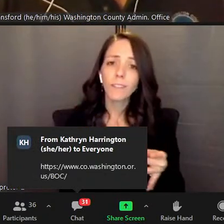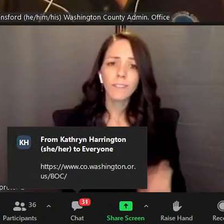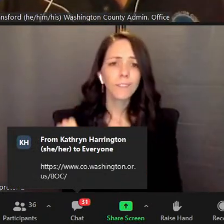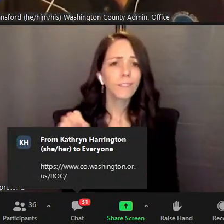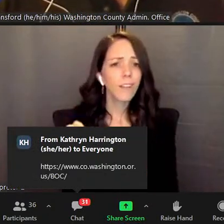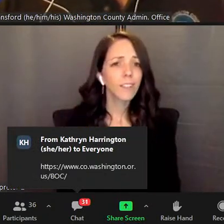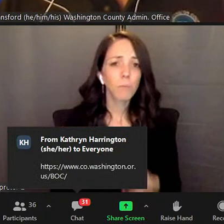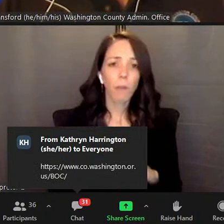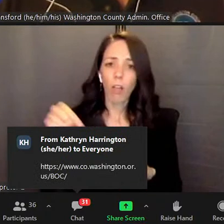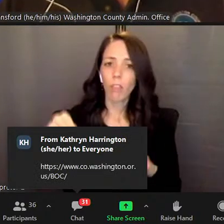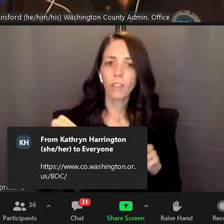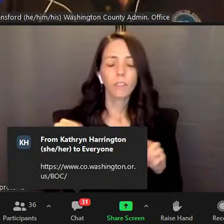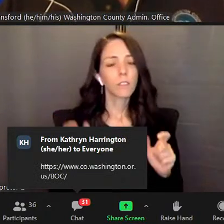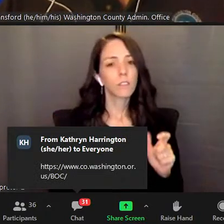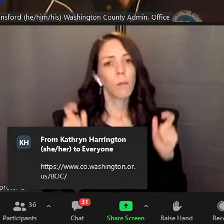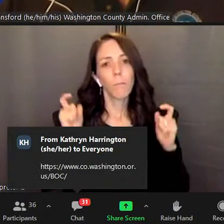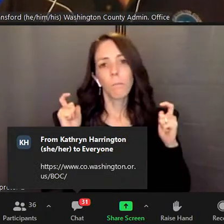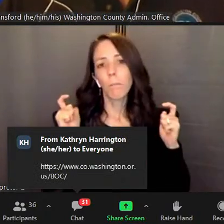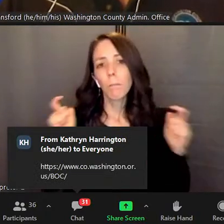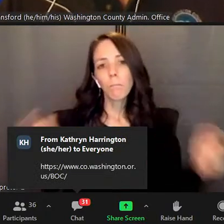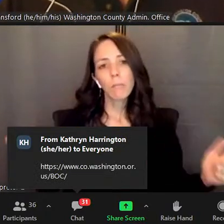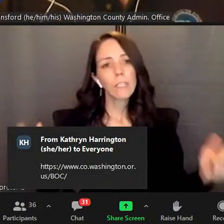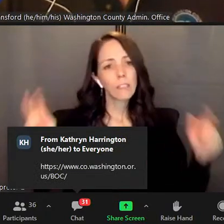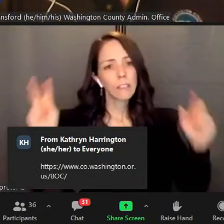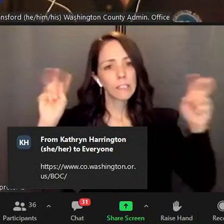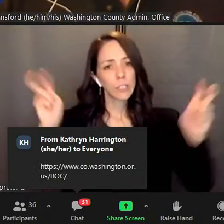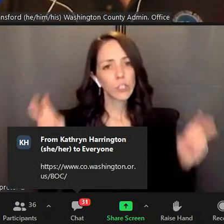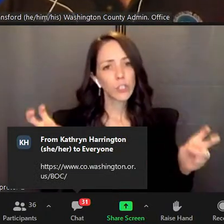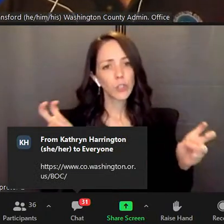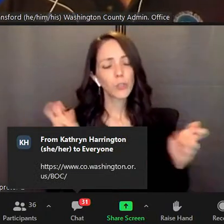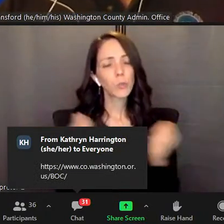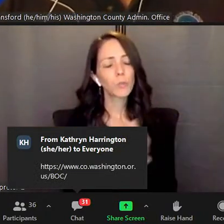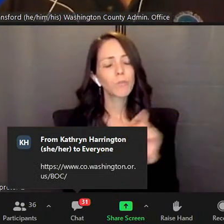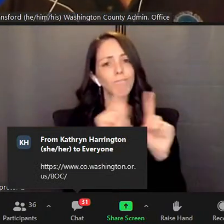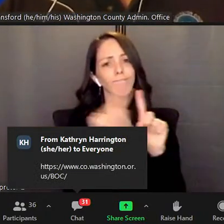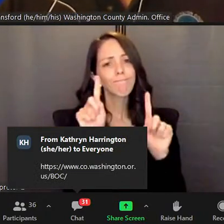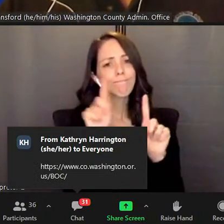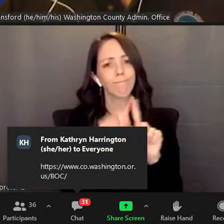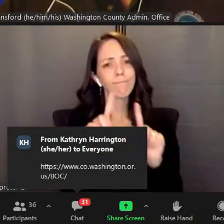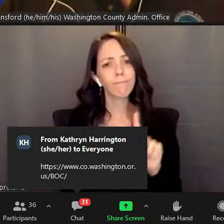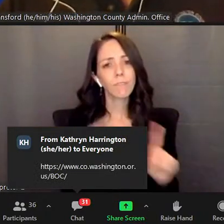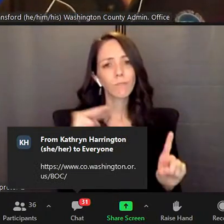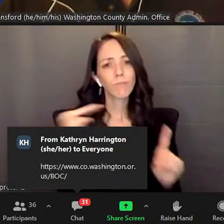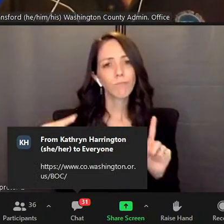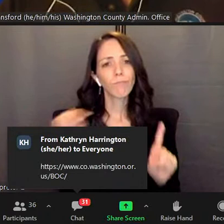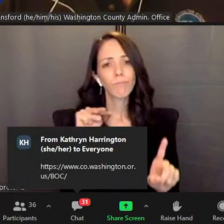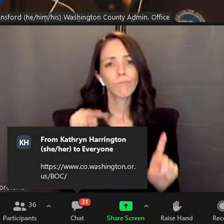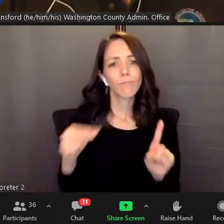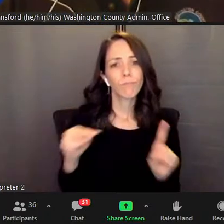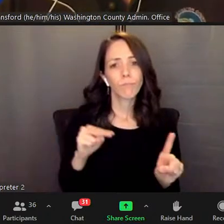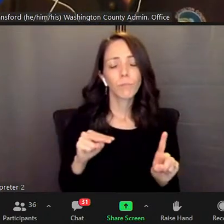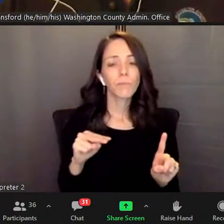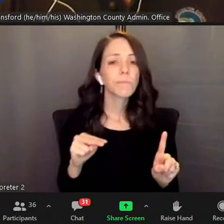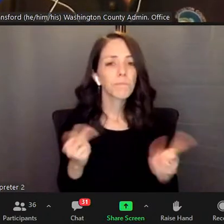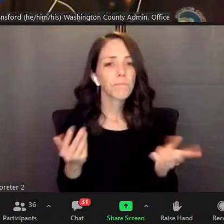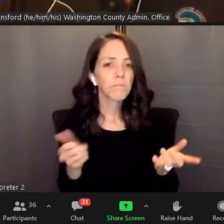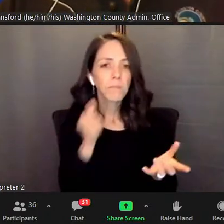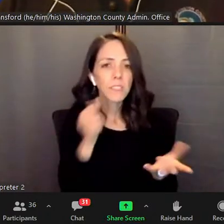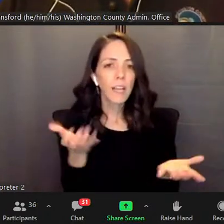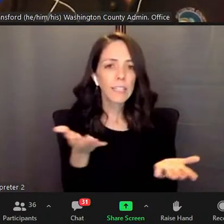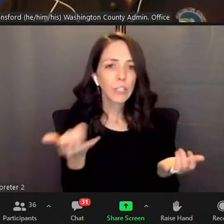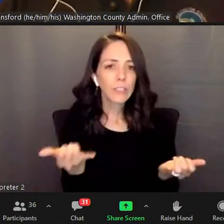much bigger, with many facets, many different players, a lot of people who have different perspectives who weren't on this particular call of